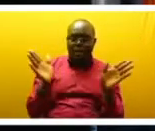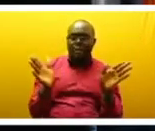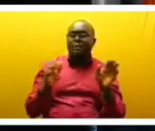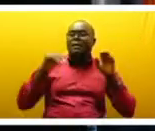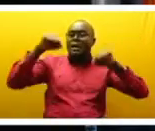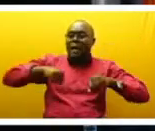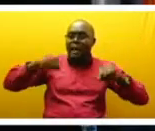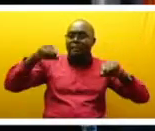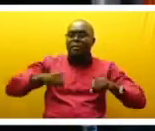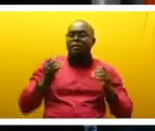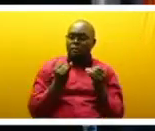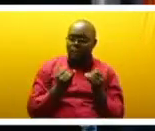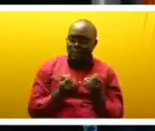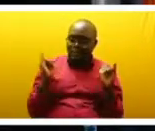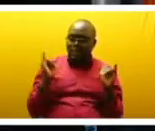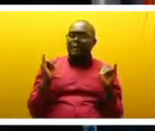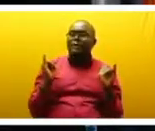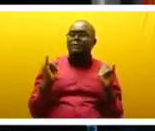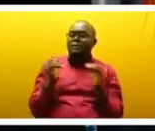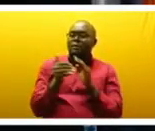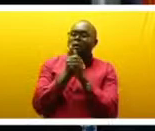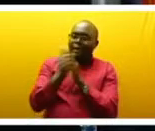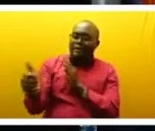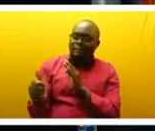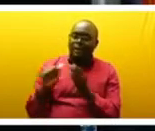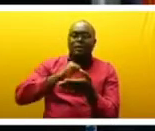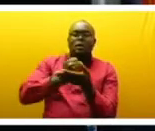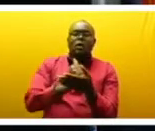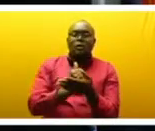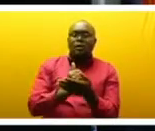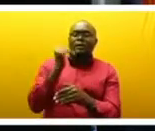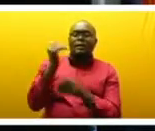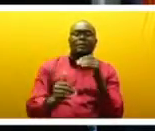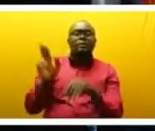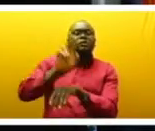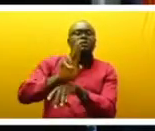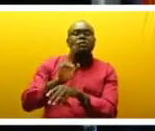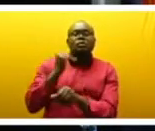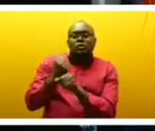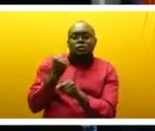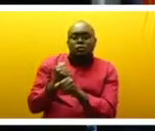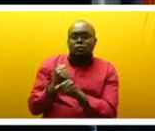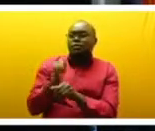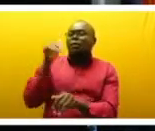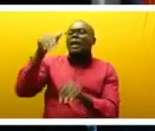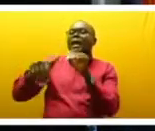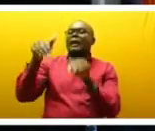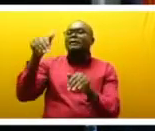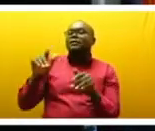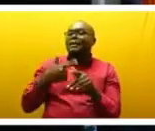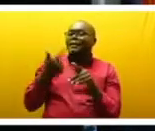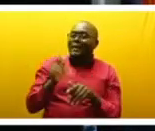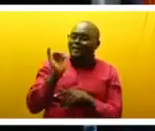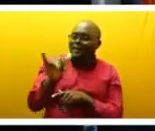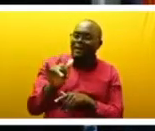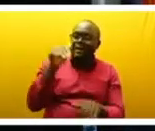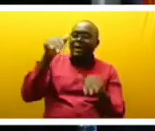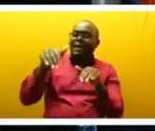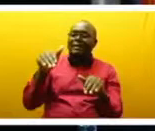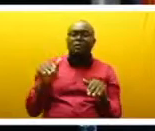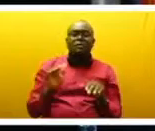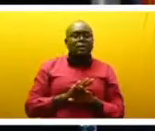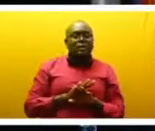to, independent of an expert, audit the process used to conduct an election, then that election is